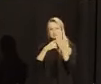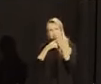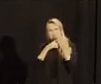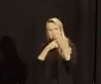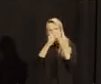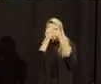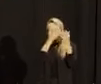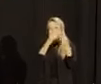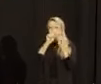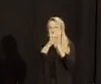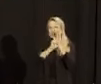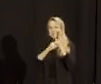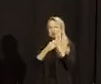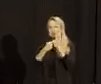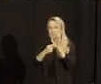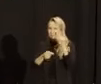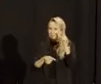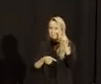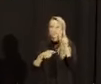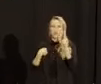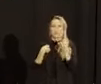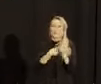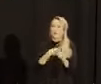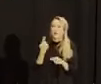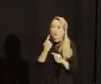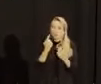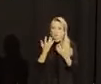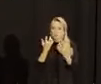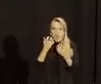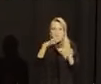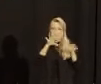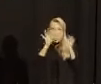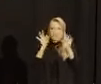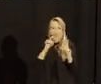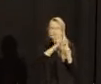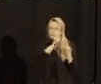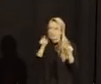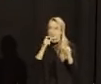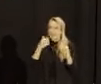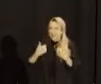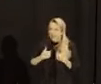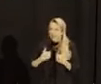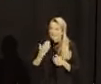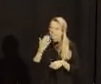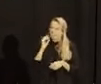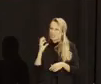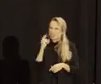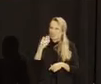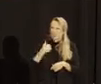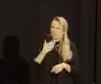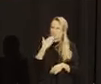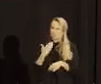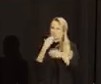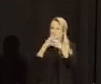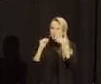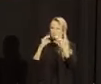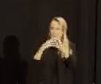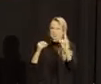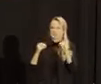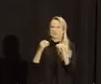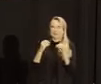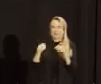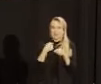lookout for folks like yourself who can tell a compelling story, to put a face to these numbers,